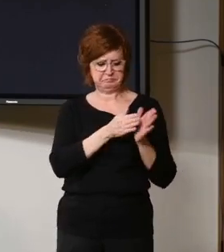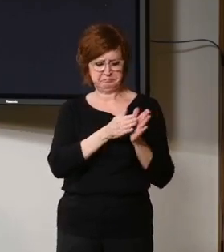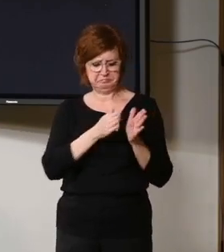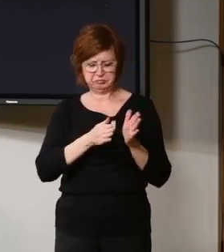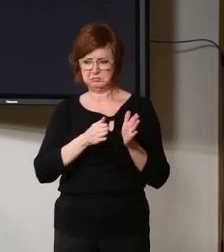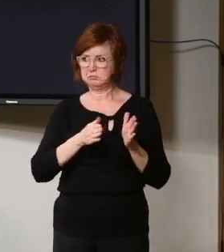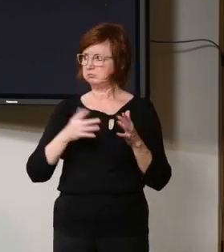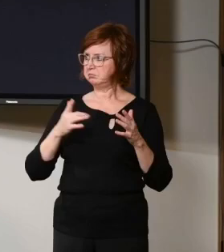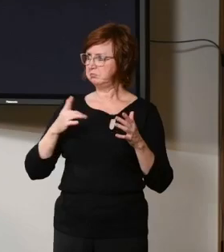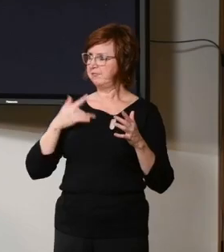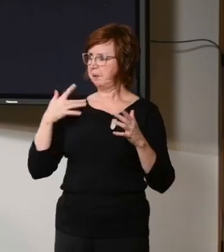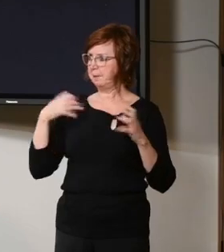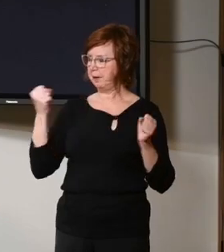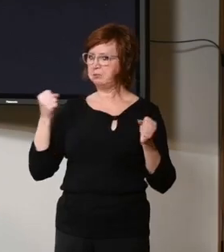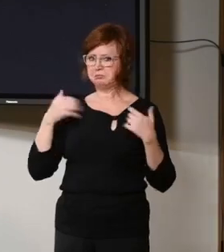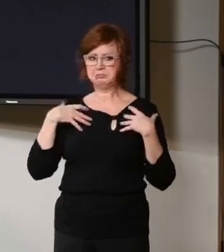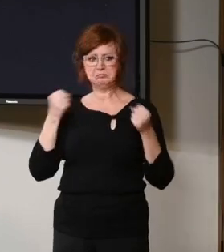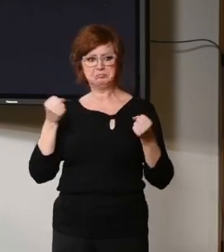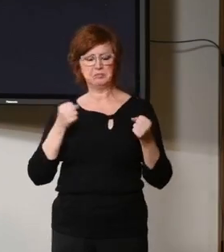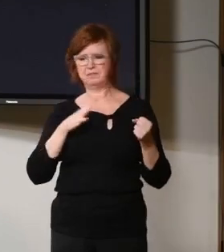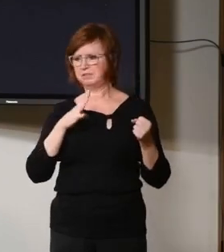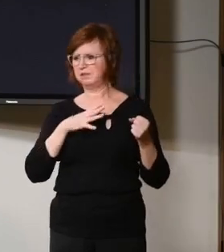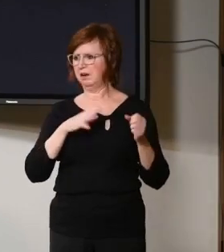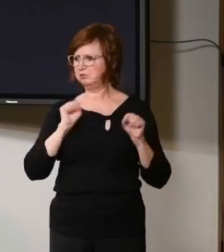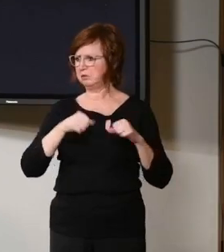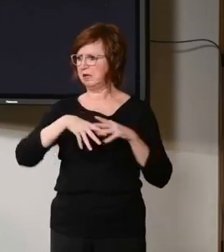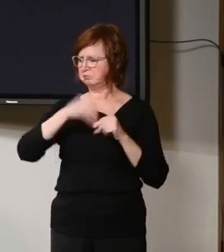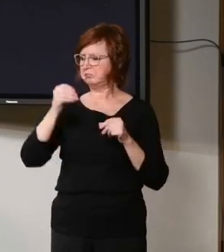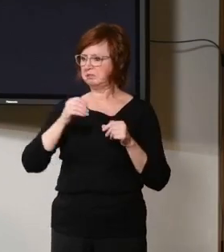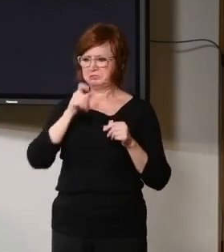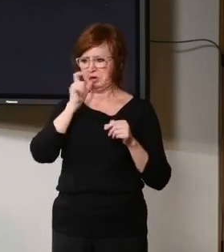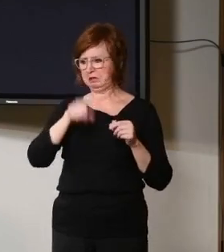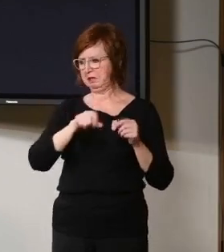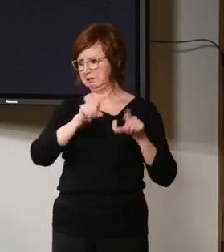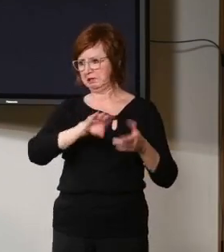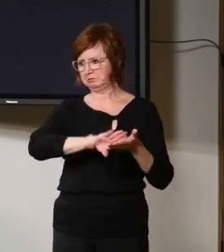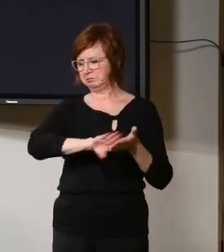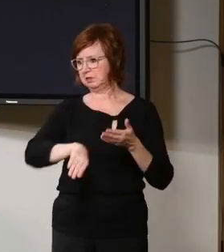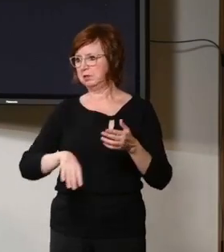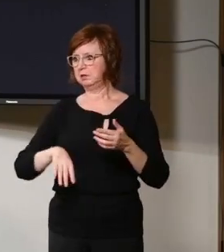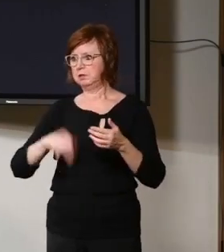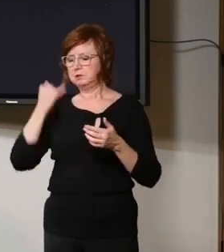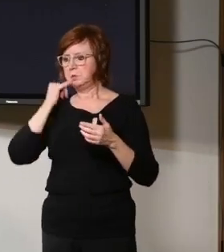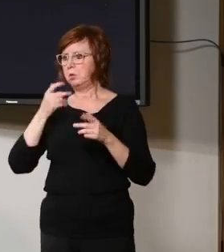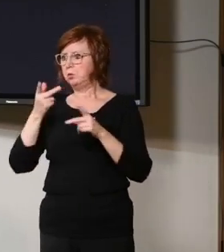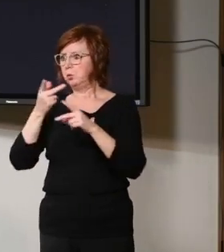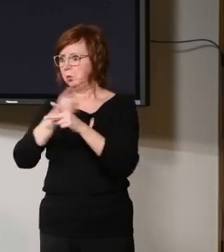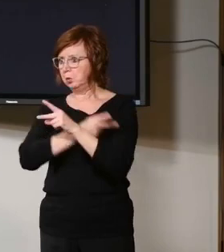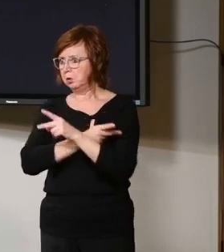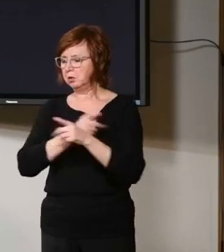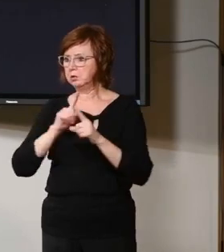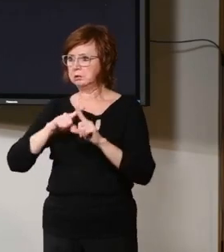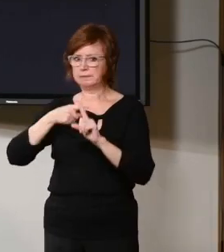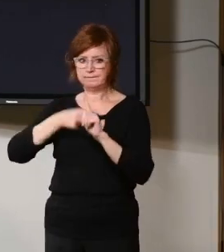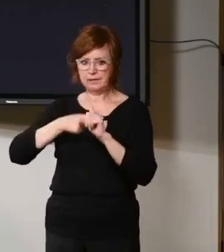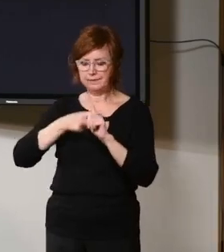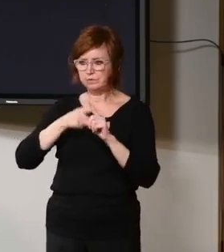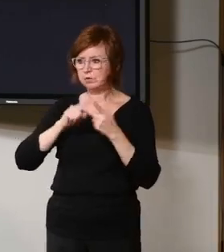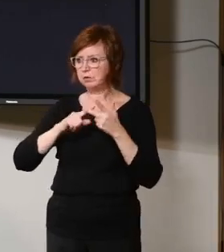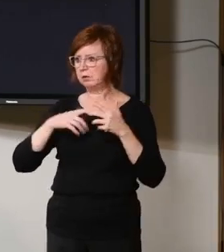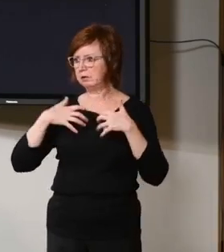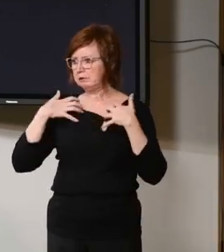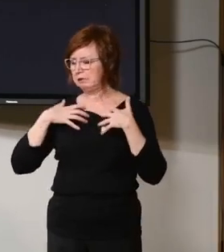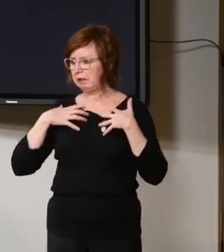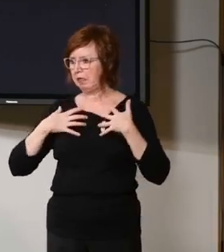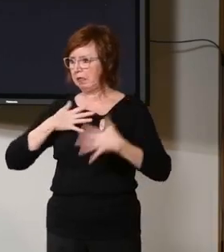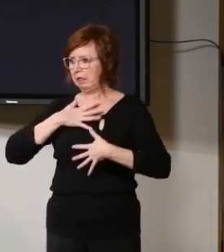fever, yes, in that case, talk to Healthline. If you have underlying risk factors or medical conditions, diabetes, heart disease, lung disease, that's